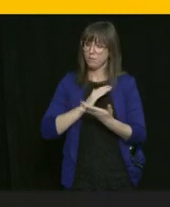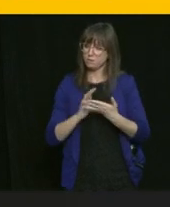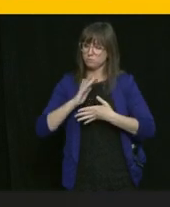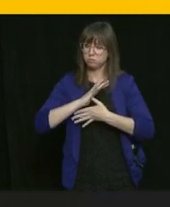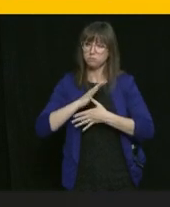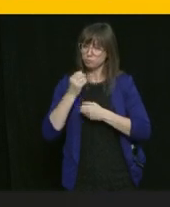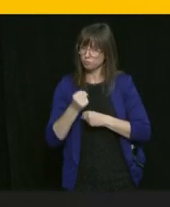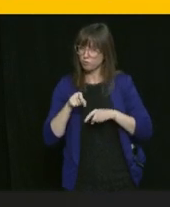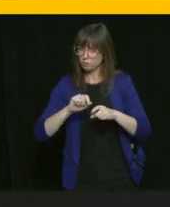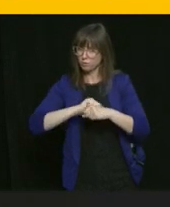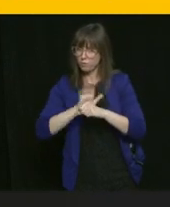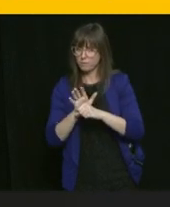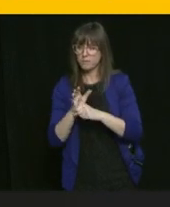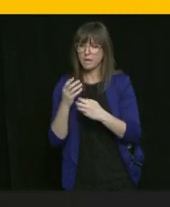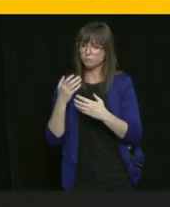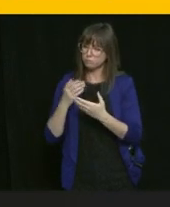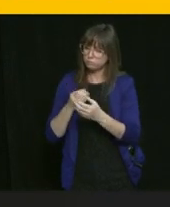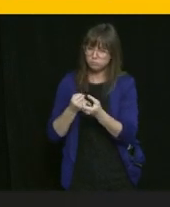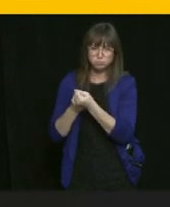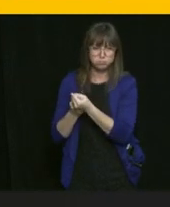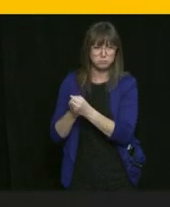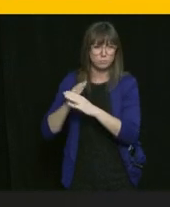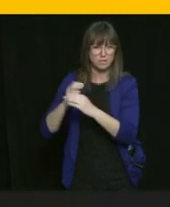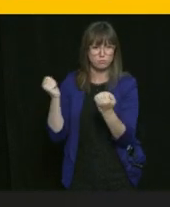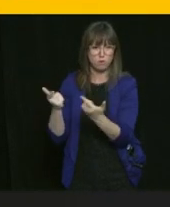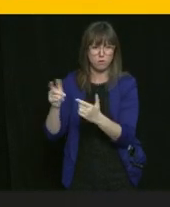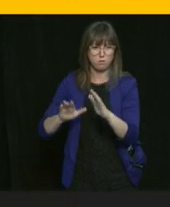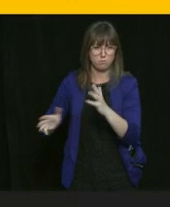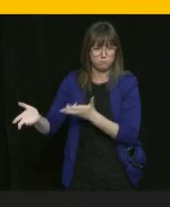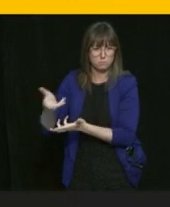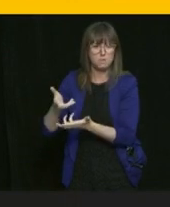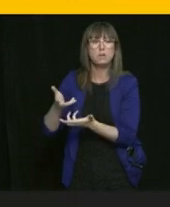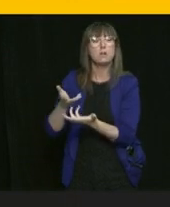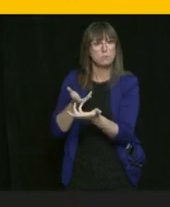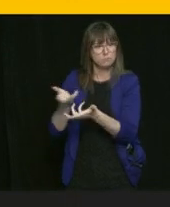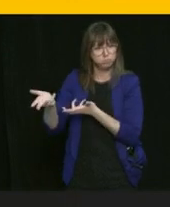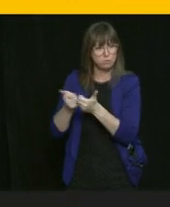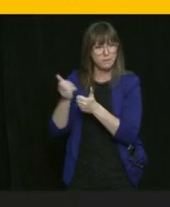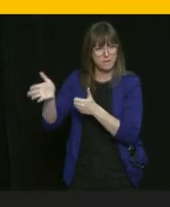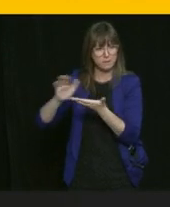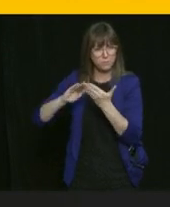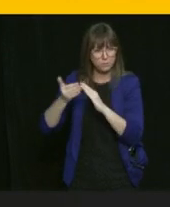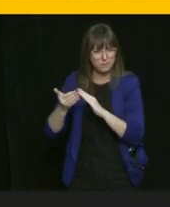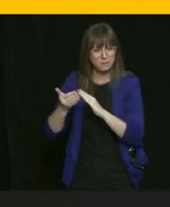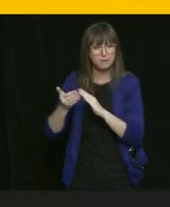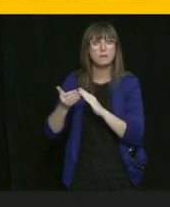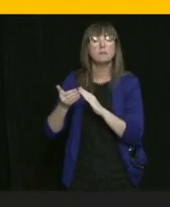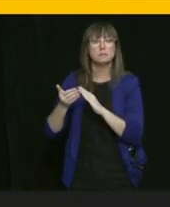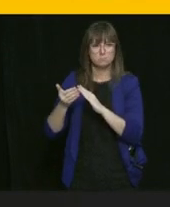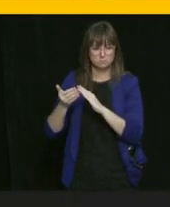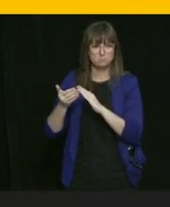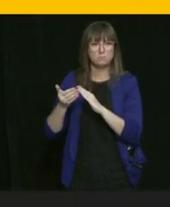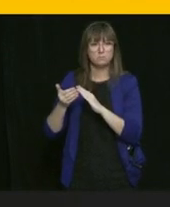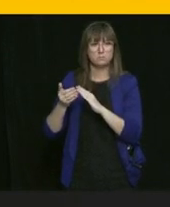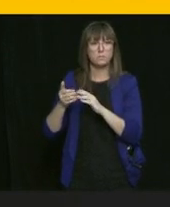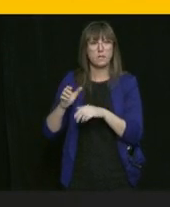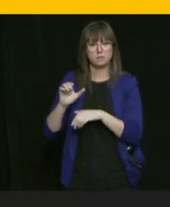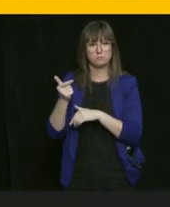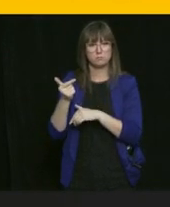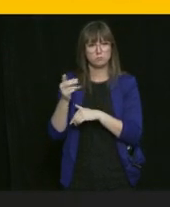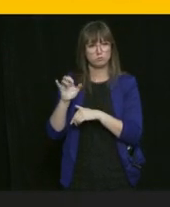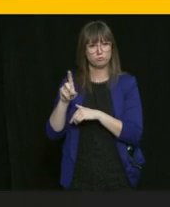members. My officials are working directly with the leadership of Niskandiga First Nation, alongside Grand Chief Alvin Fiddler